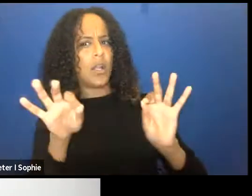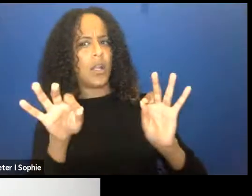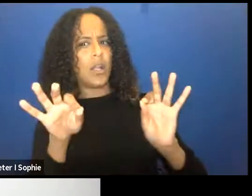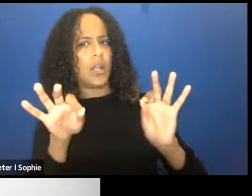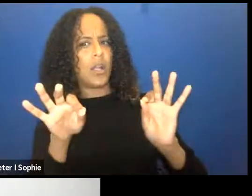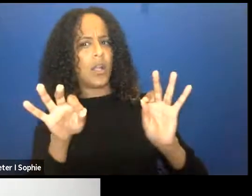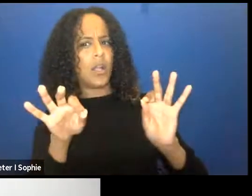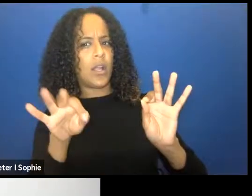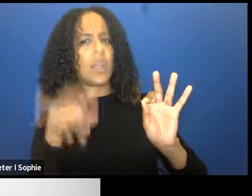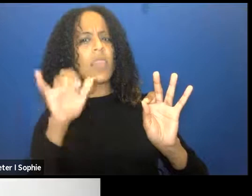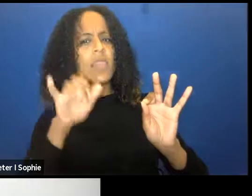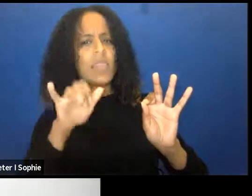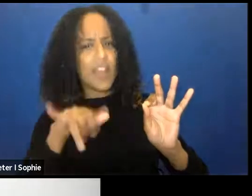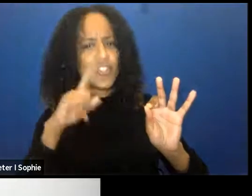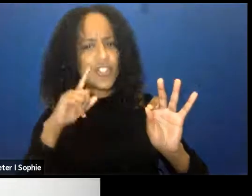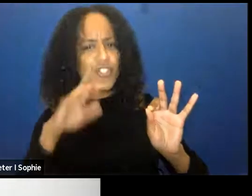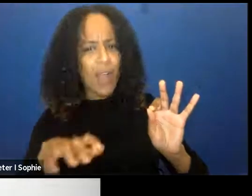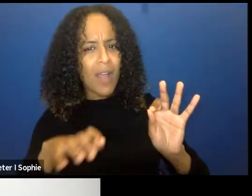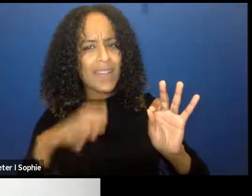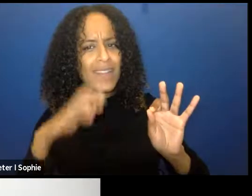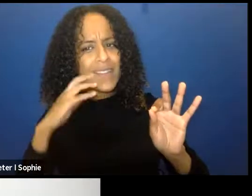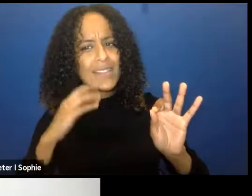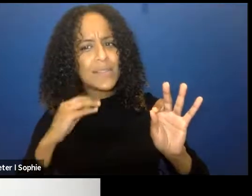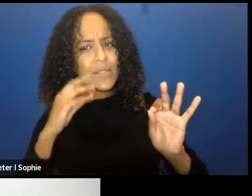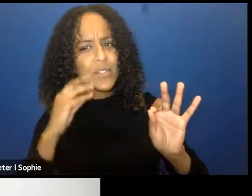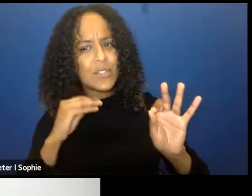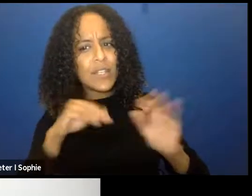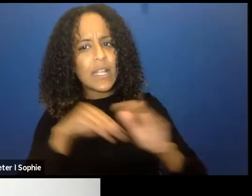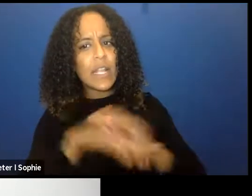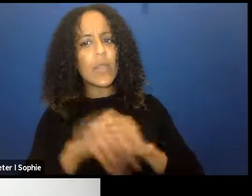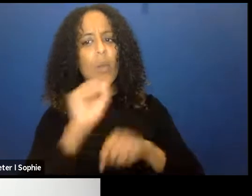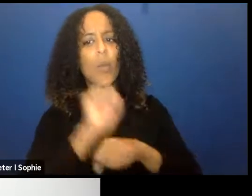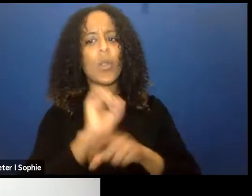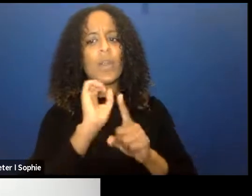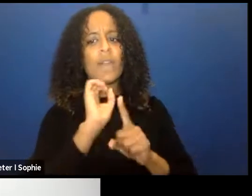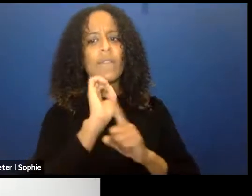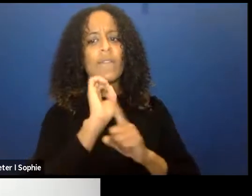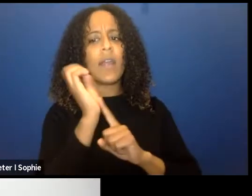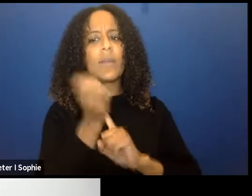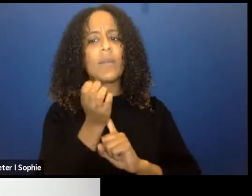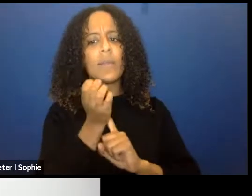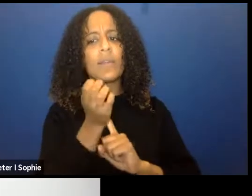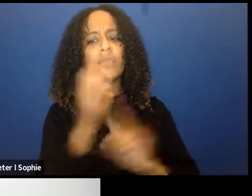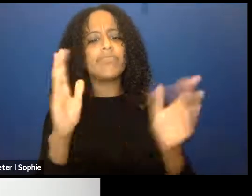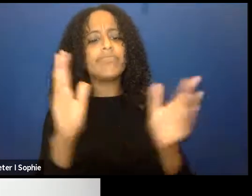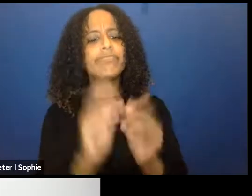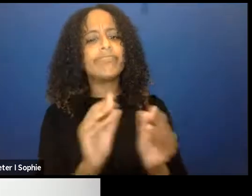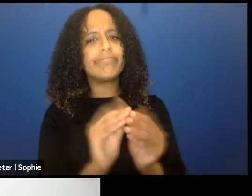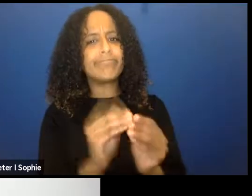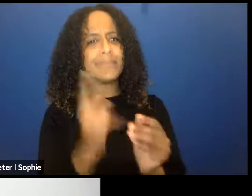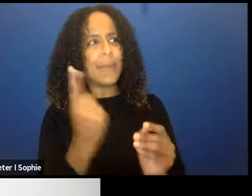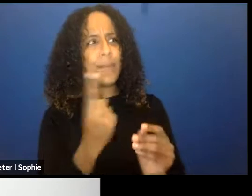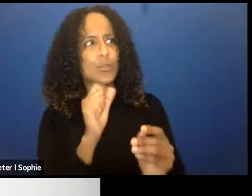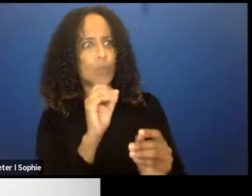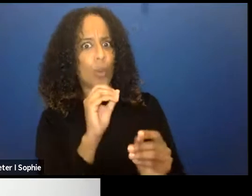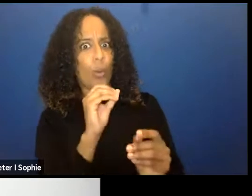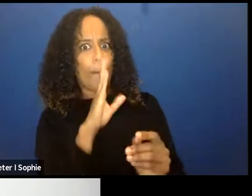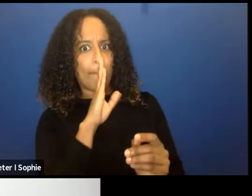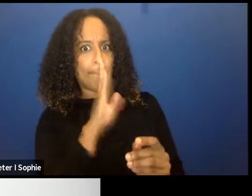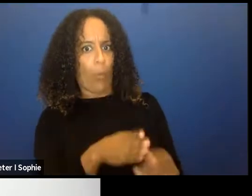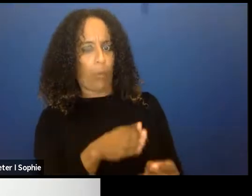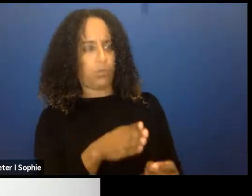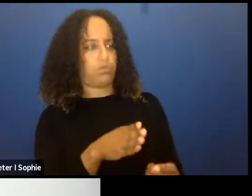It's a very Wow. shocking experience in the workplace to have someone say something so bold to